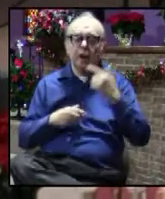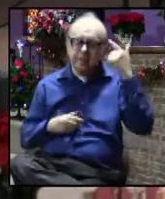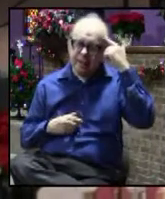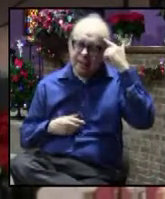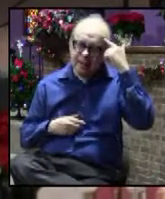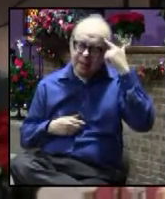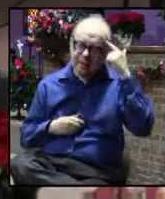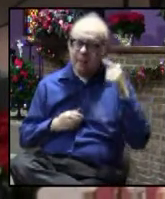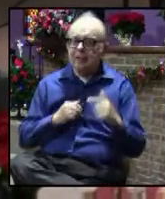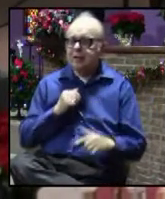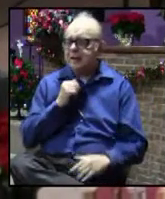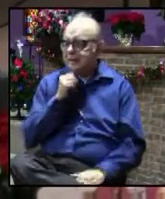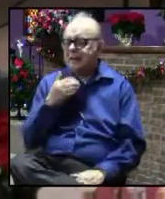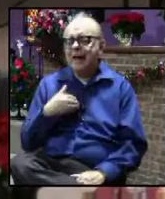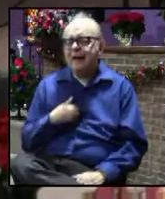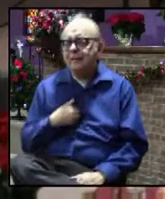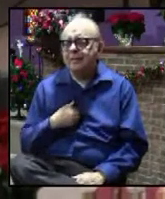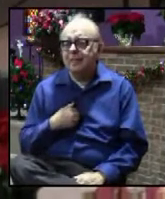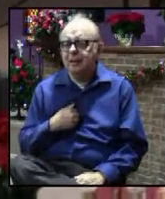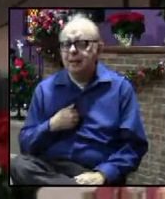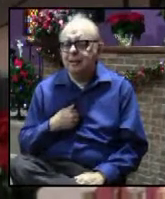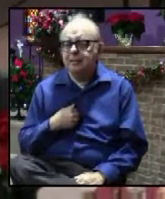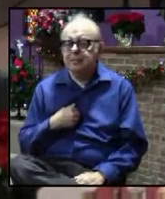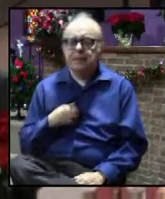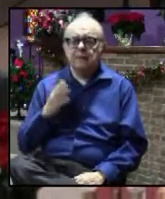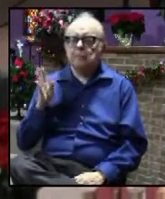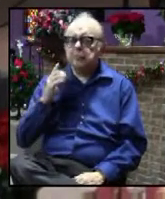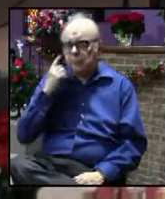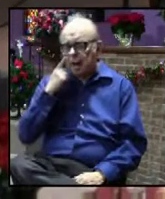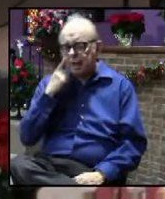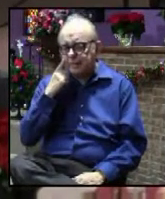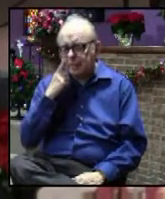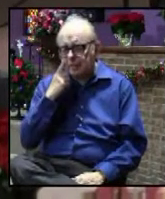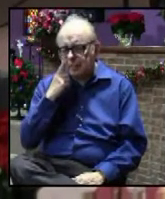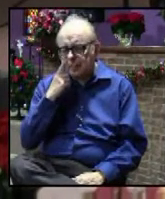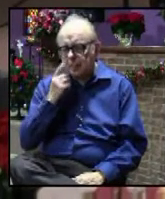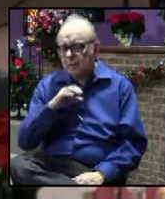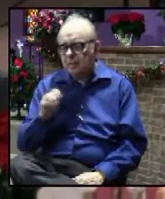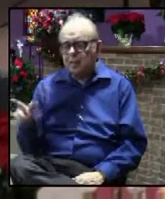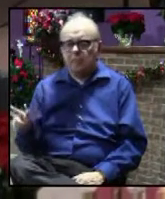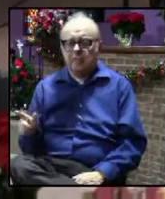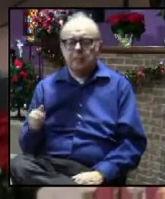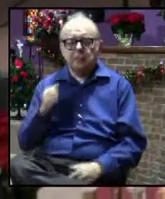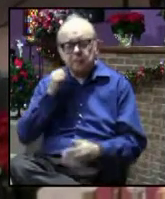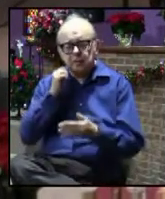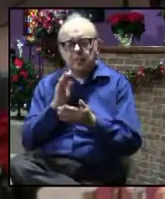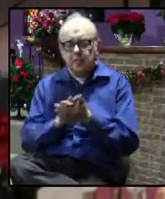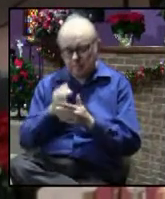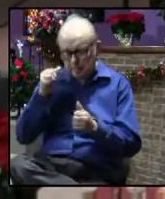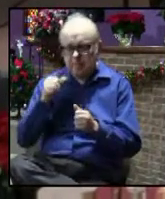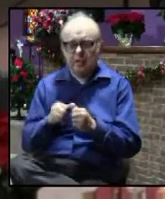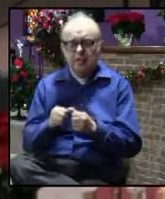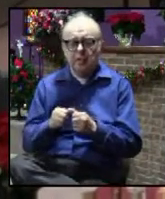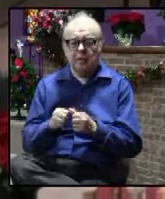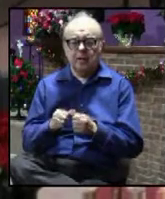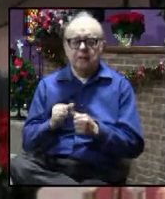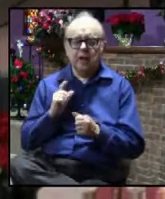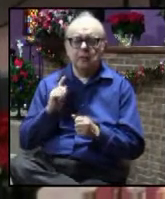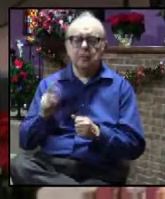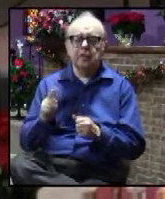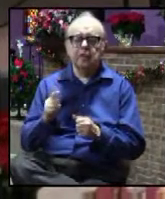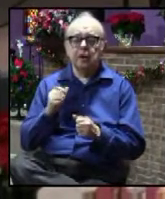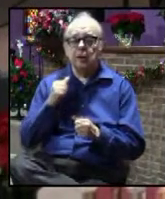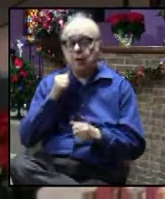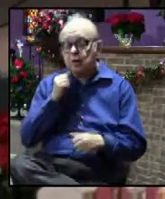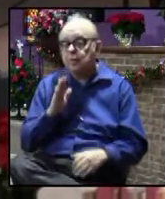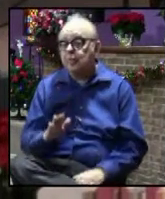And she didn't have blue eyes. And of all of the things my wife remembers is just that one girl.